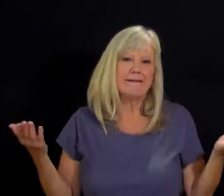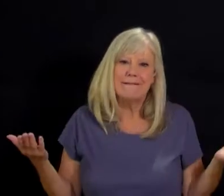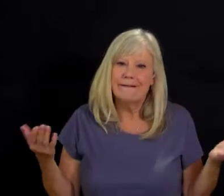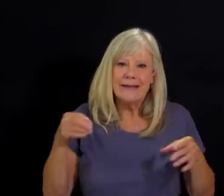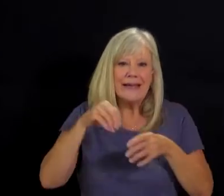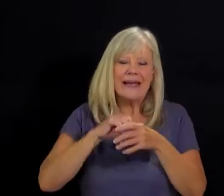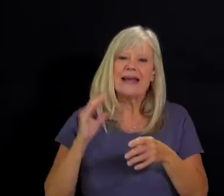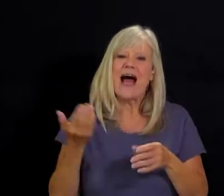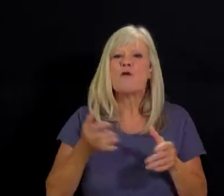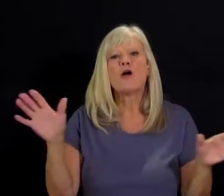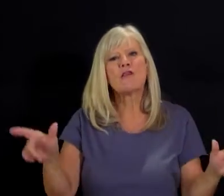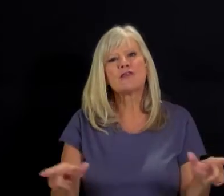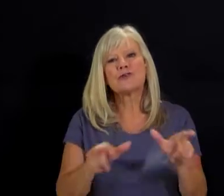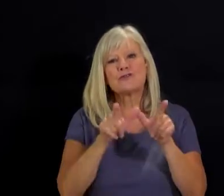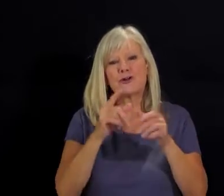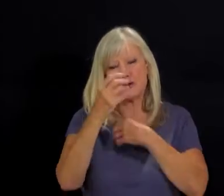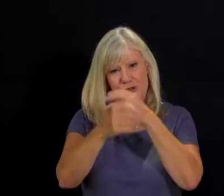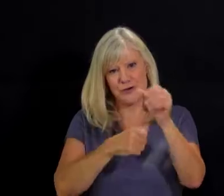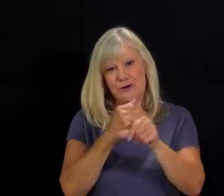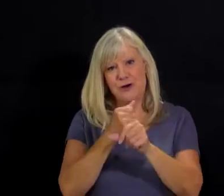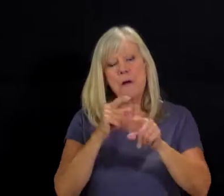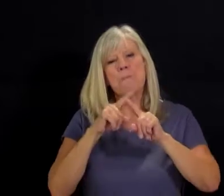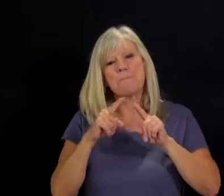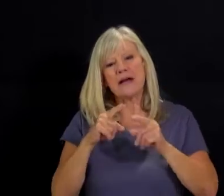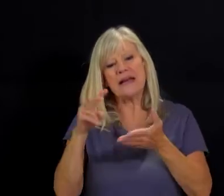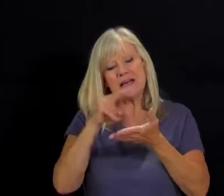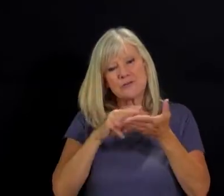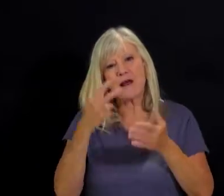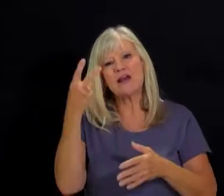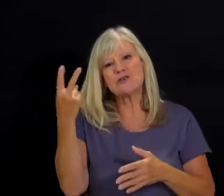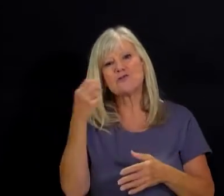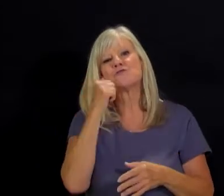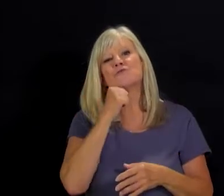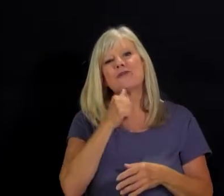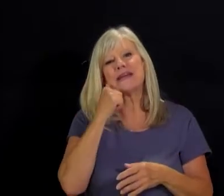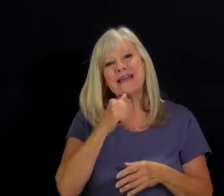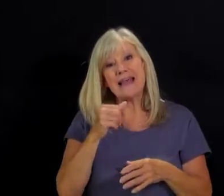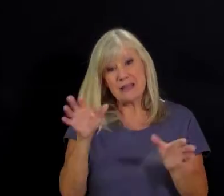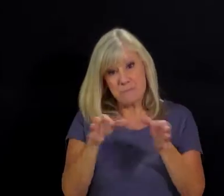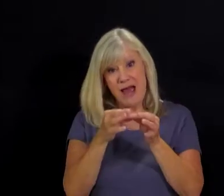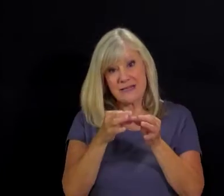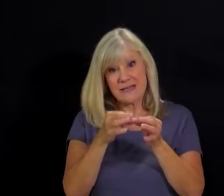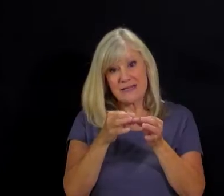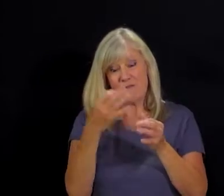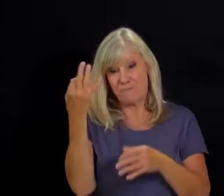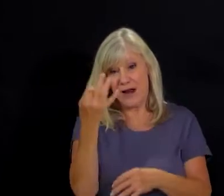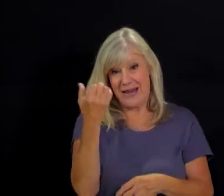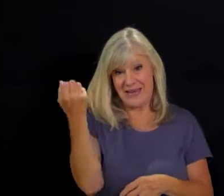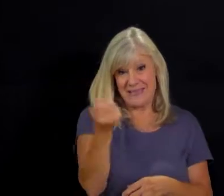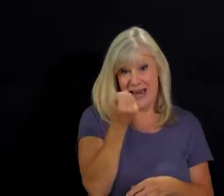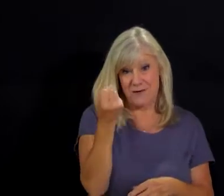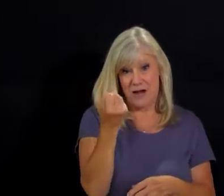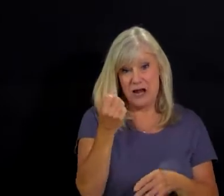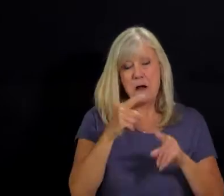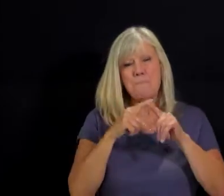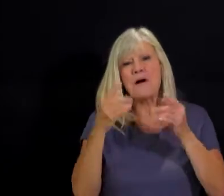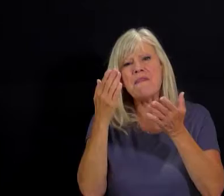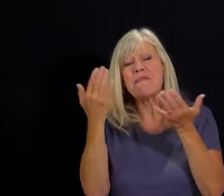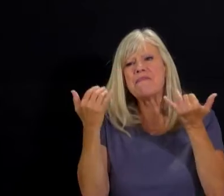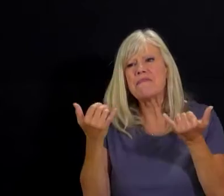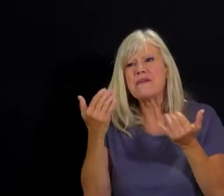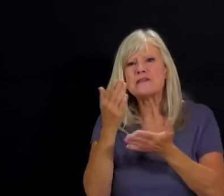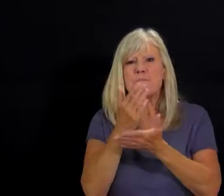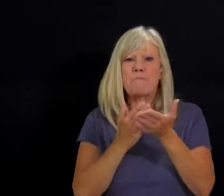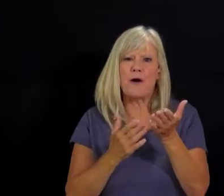liturgical year. It is read at the two daily masses that I just named. In this delightful, wondrous,